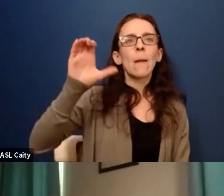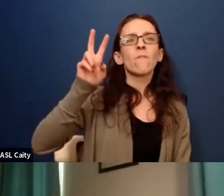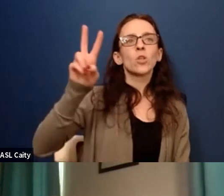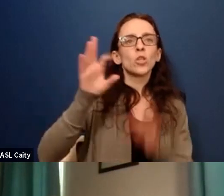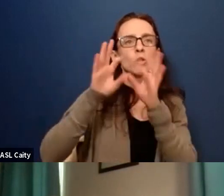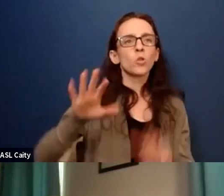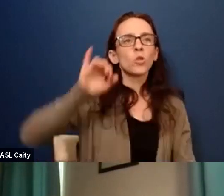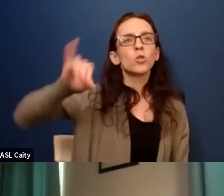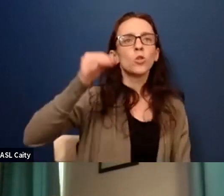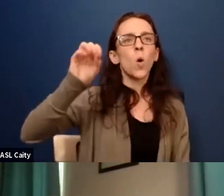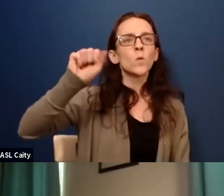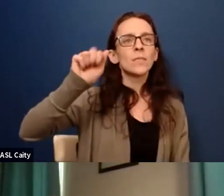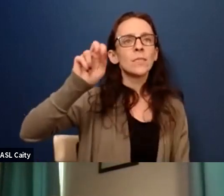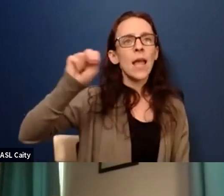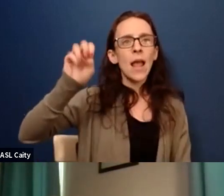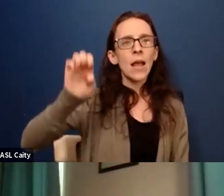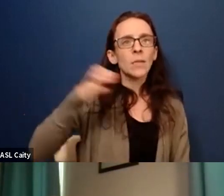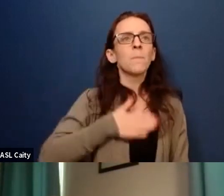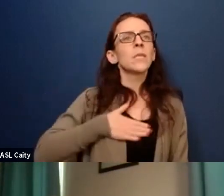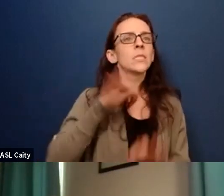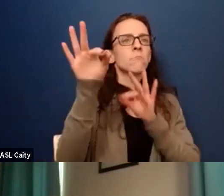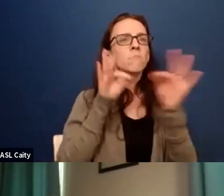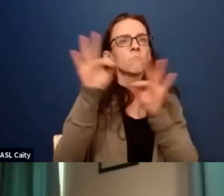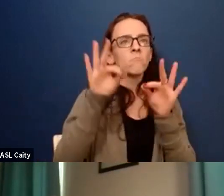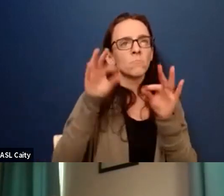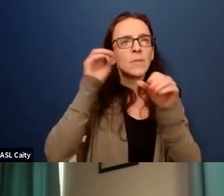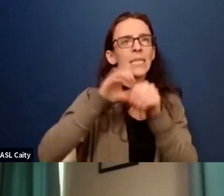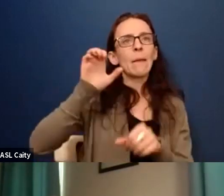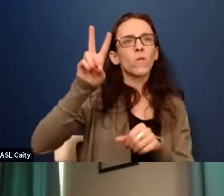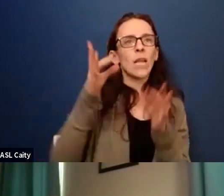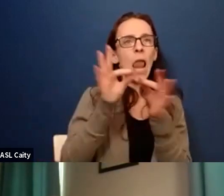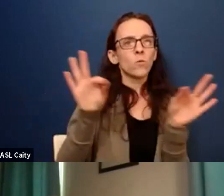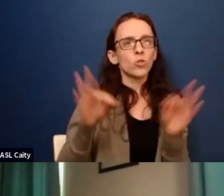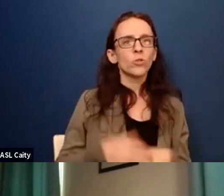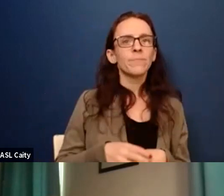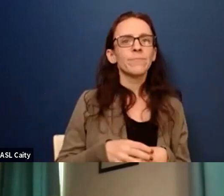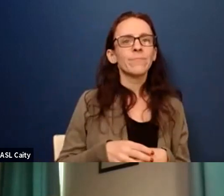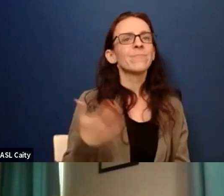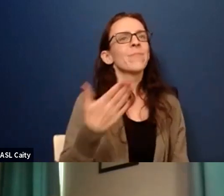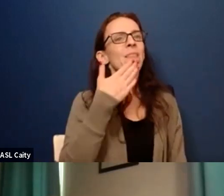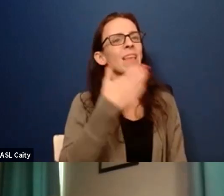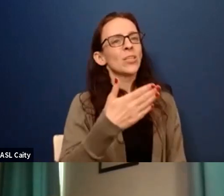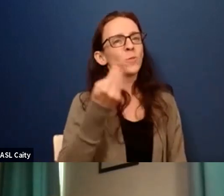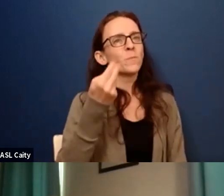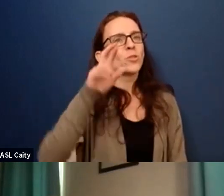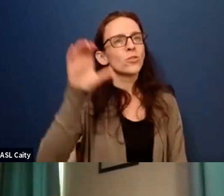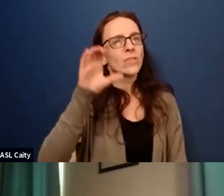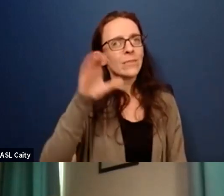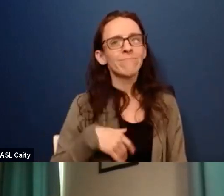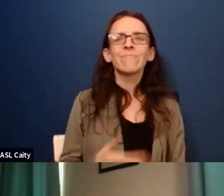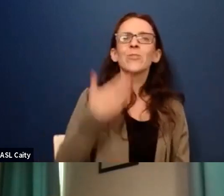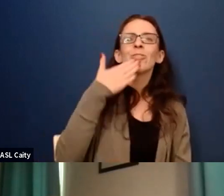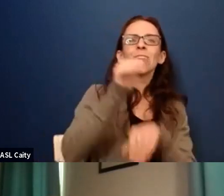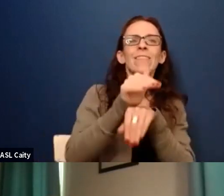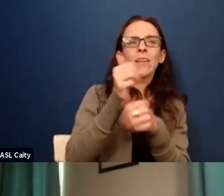Josanne Lopes. Would you please give the Zoom instructions in Cape Verdean? Thank you, Mr. Contempasses. Good evening,